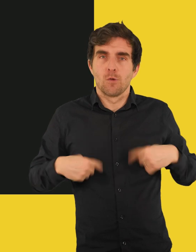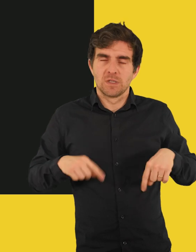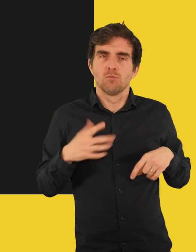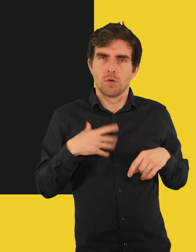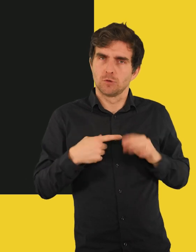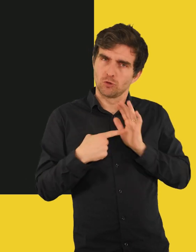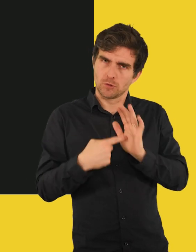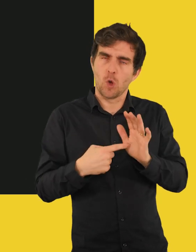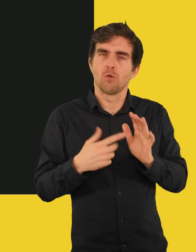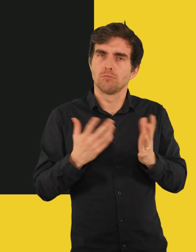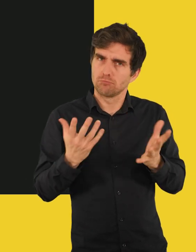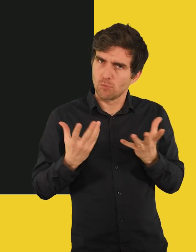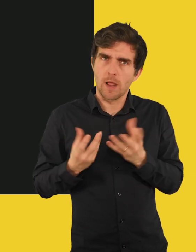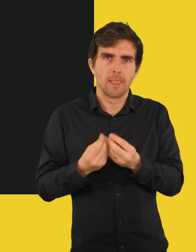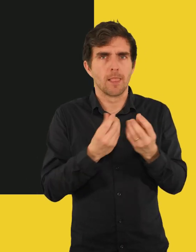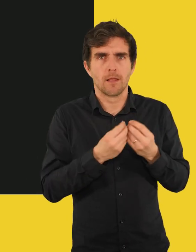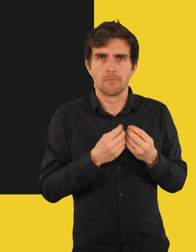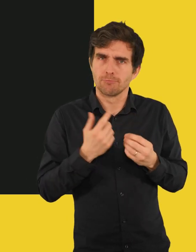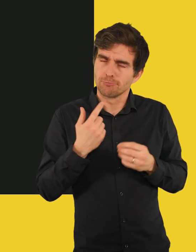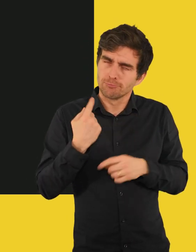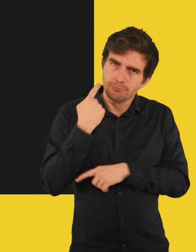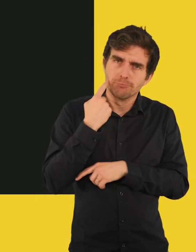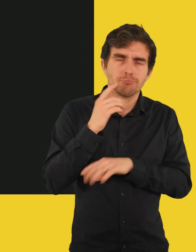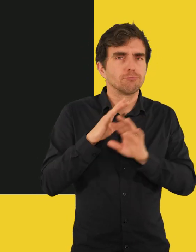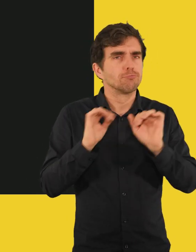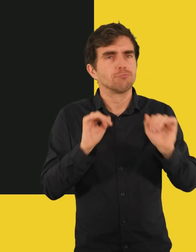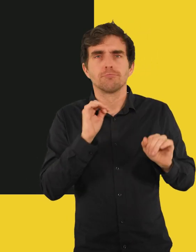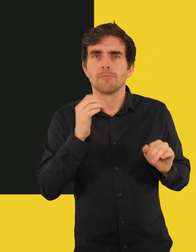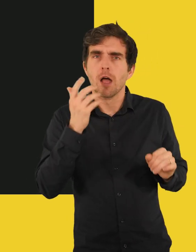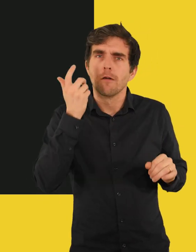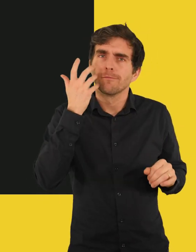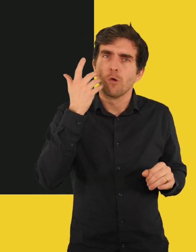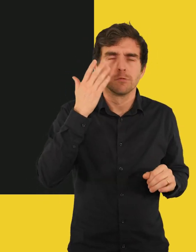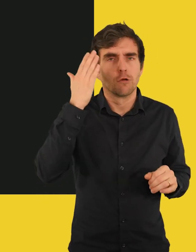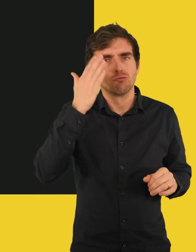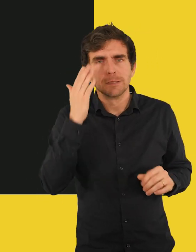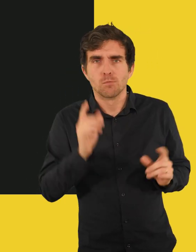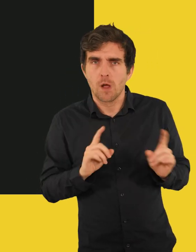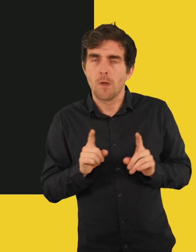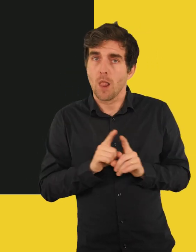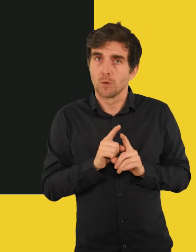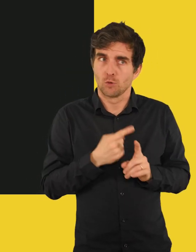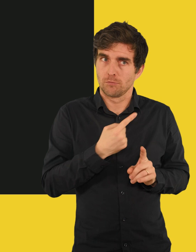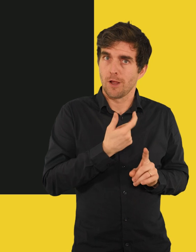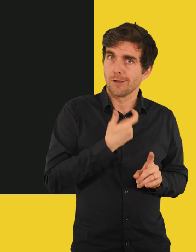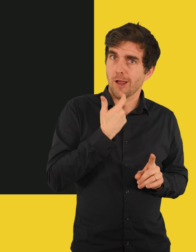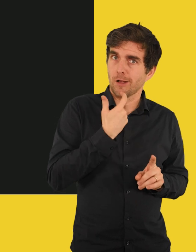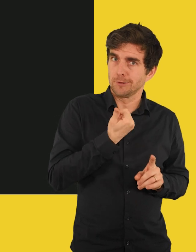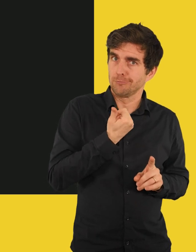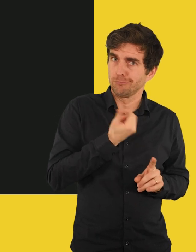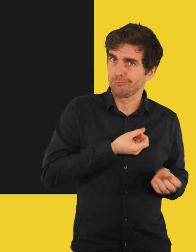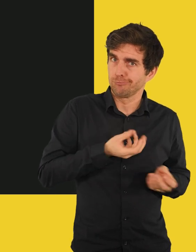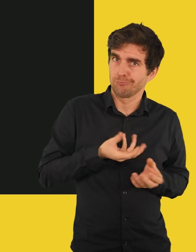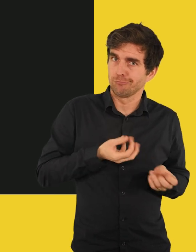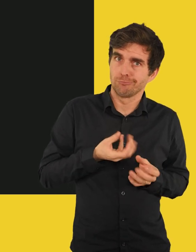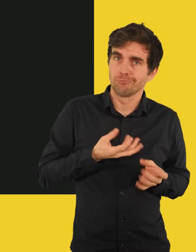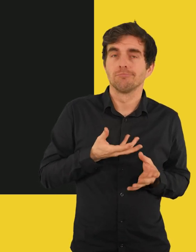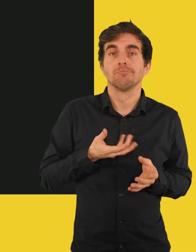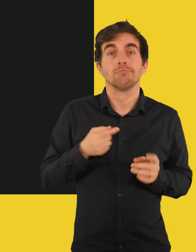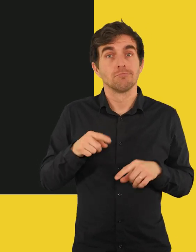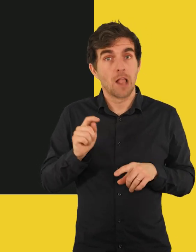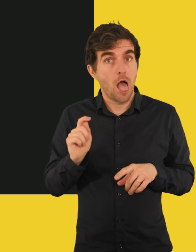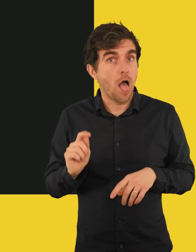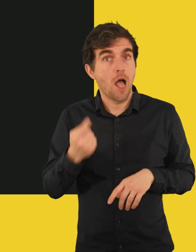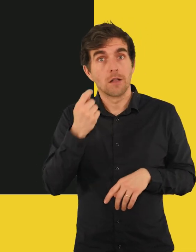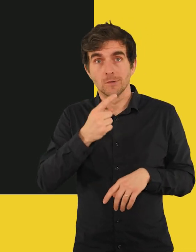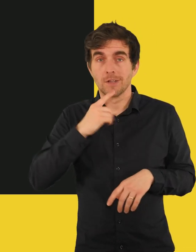was to showcase and to just sit with them and hear what their future dreams are, but also to introduce the donut. Like, you know, when